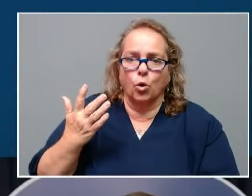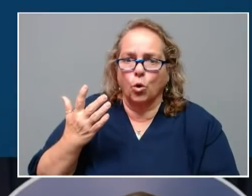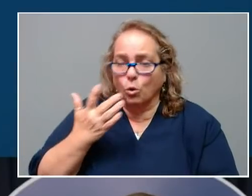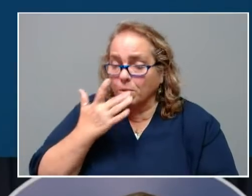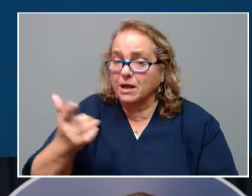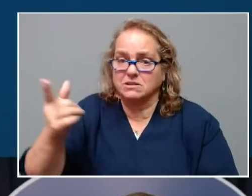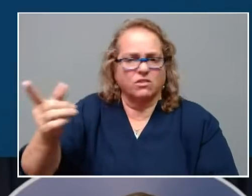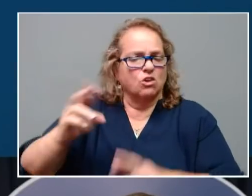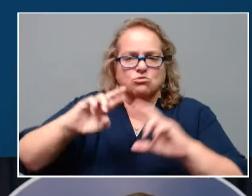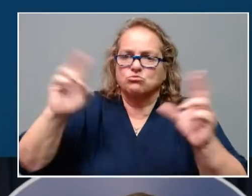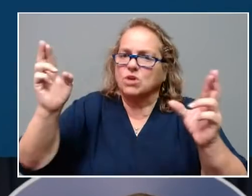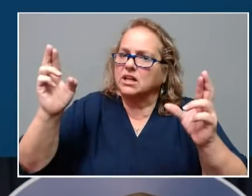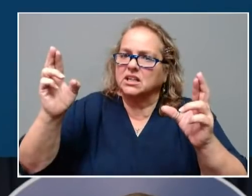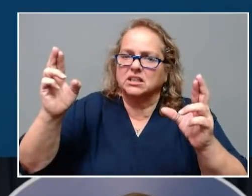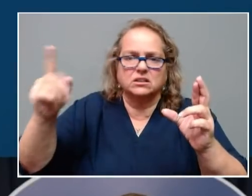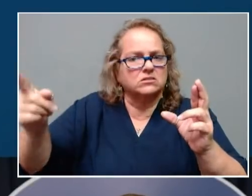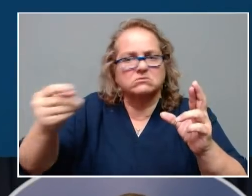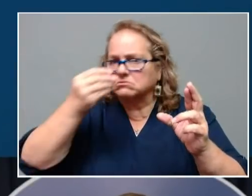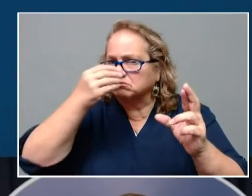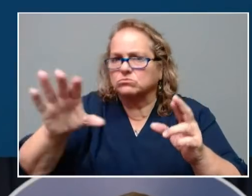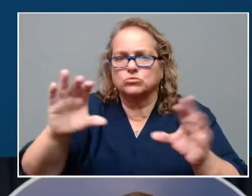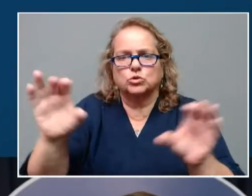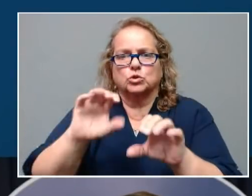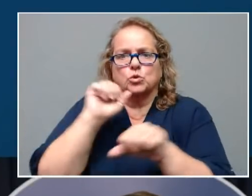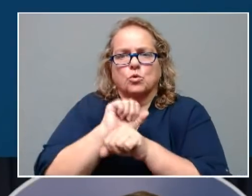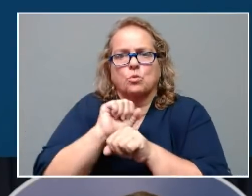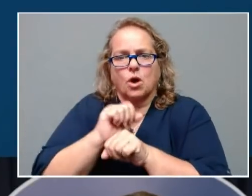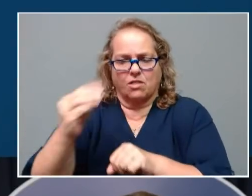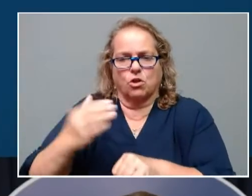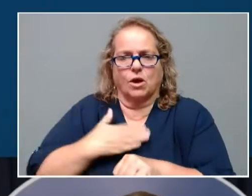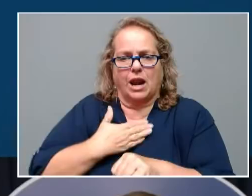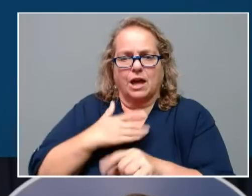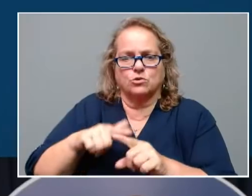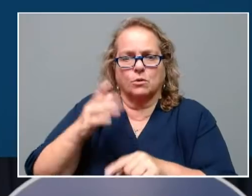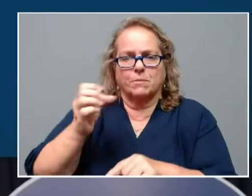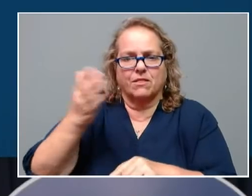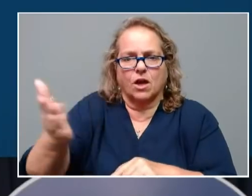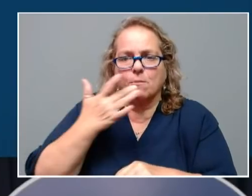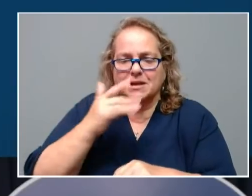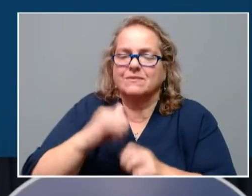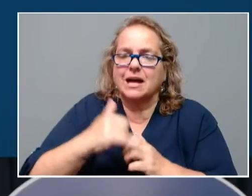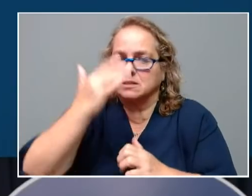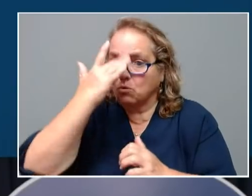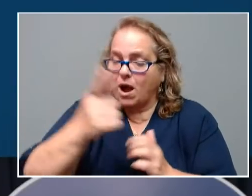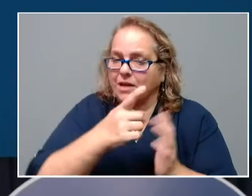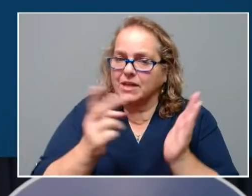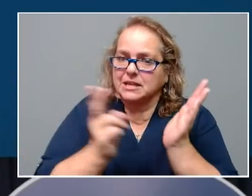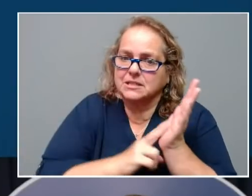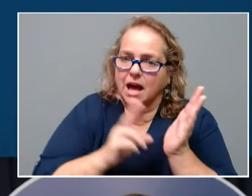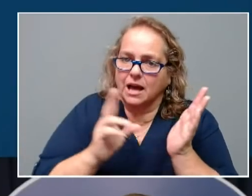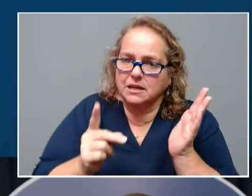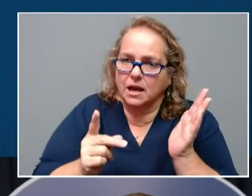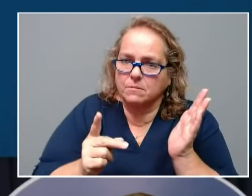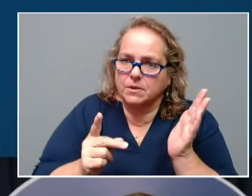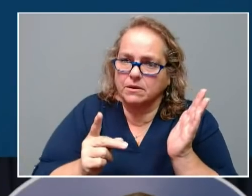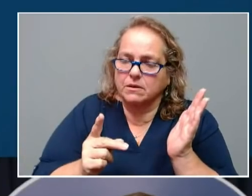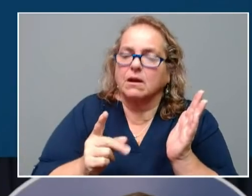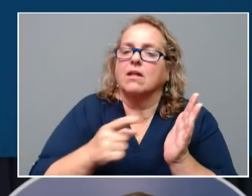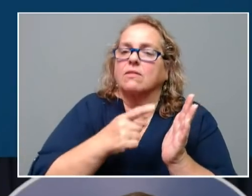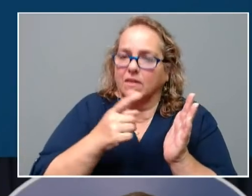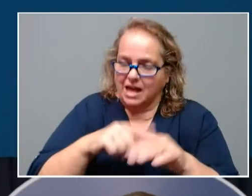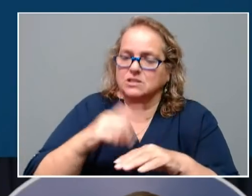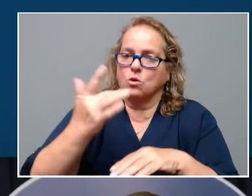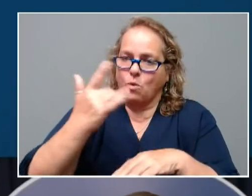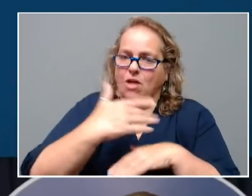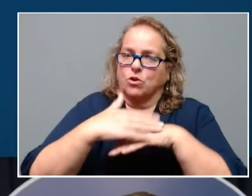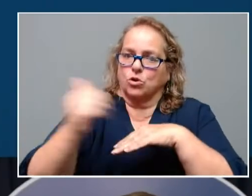in ready to do the work and glad to be there because this is why they signed up and this is what they were called to do. What we've also